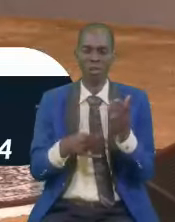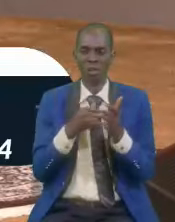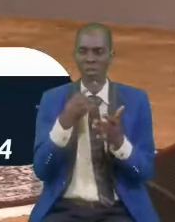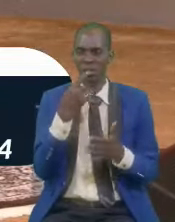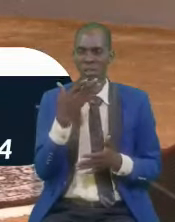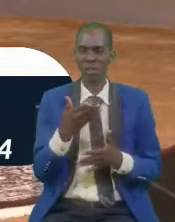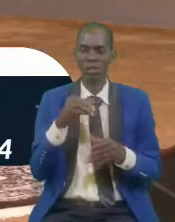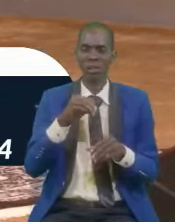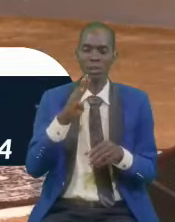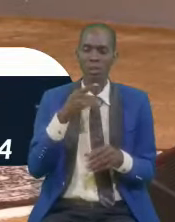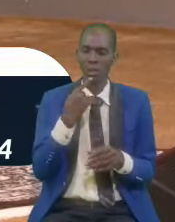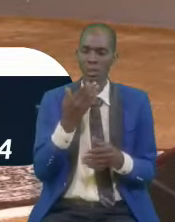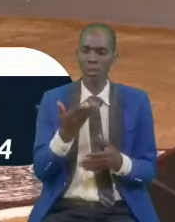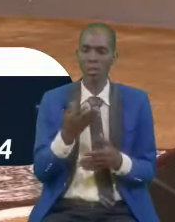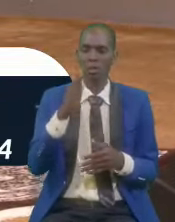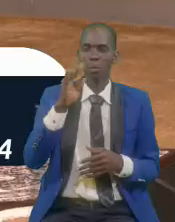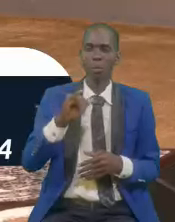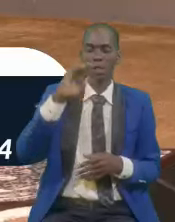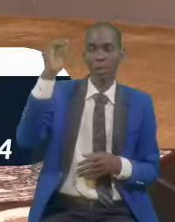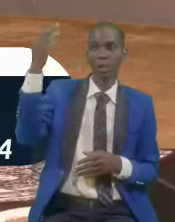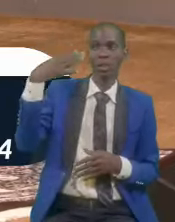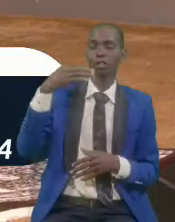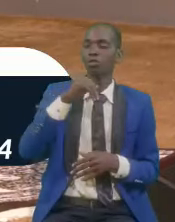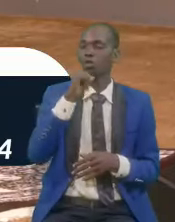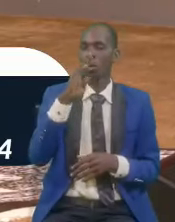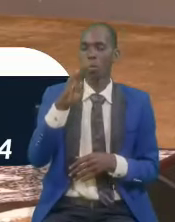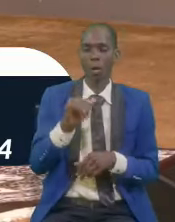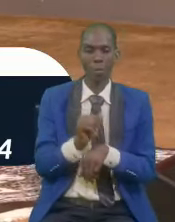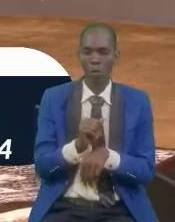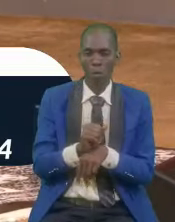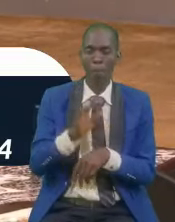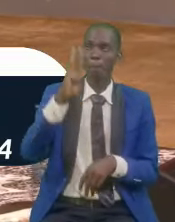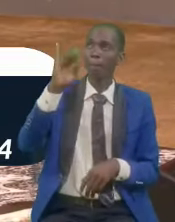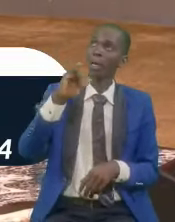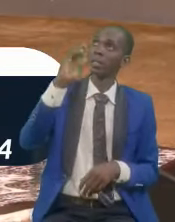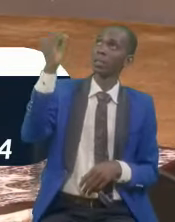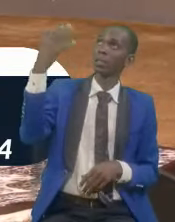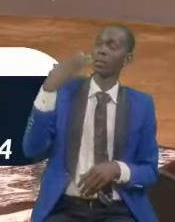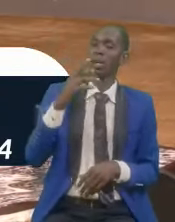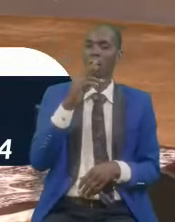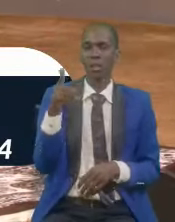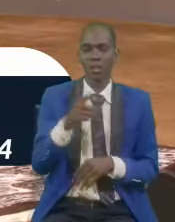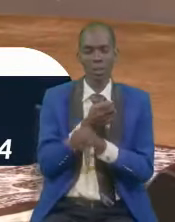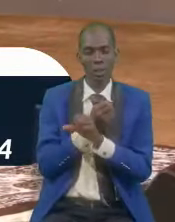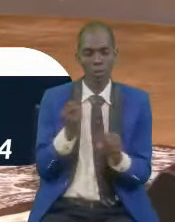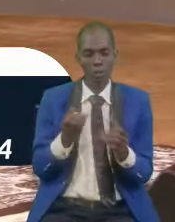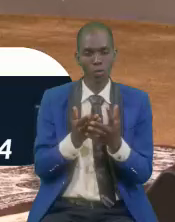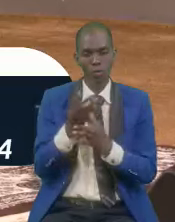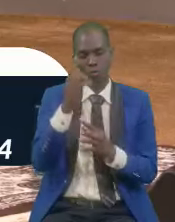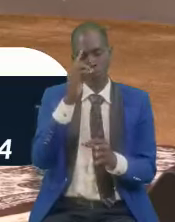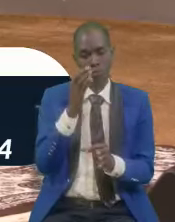8, for by grace, not by works, by grace are you saved through faith, and